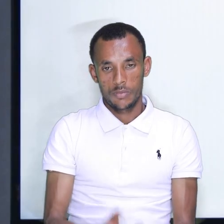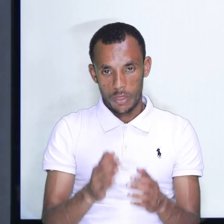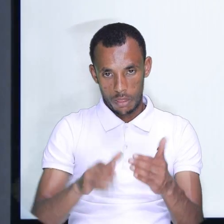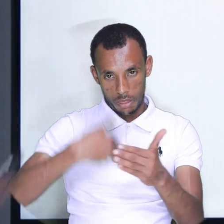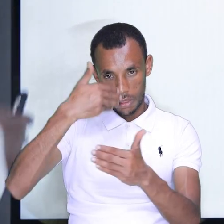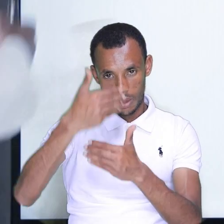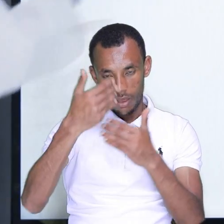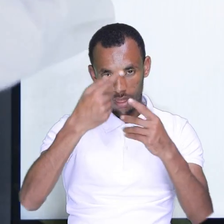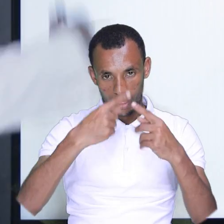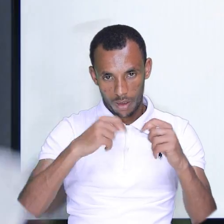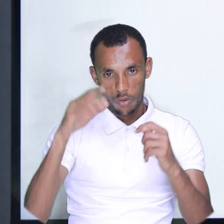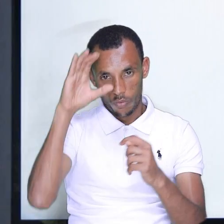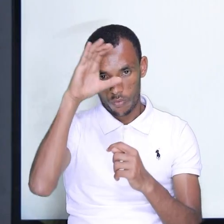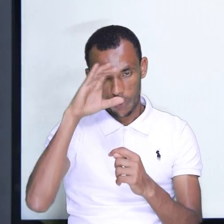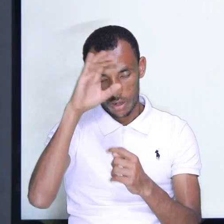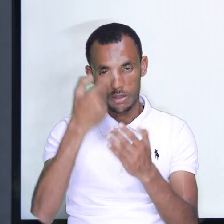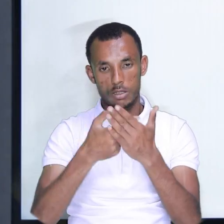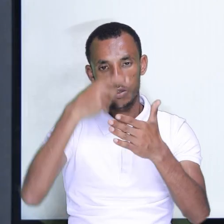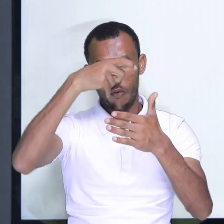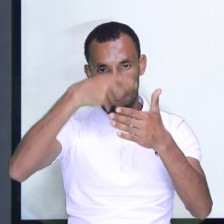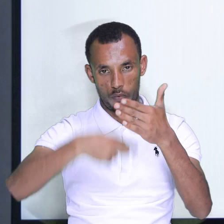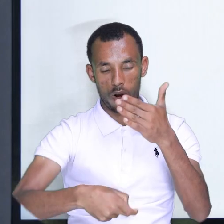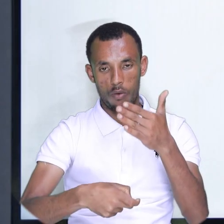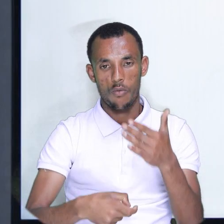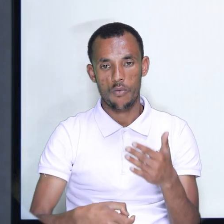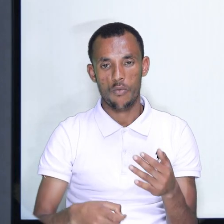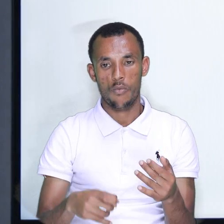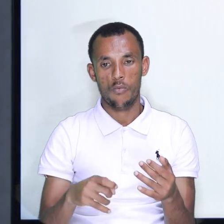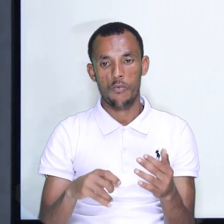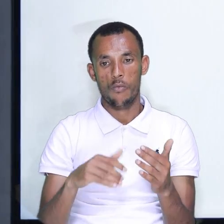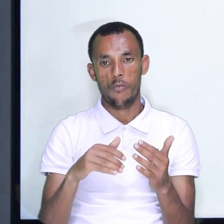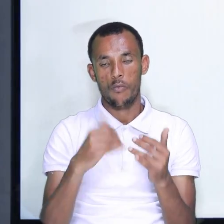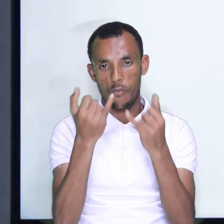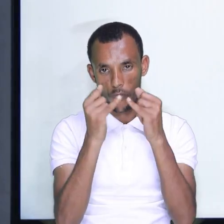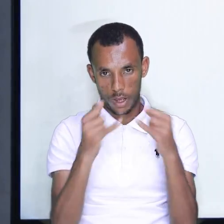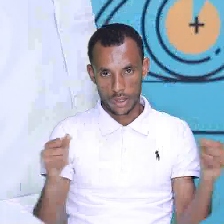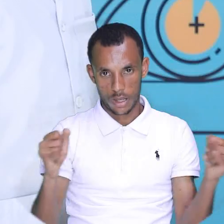Next, try to find that these values, the factorial of the following numbers.